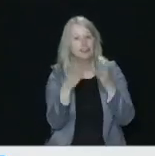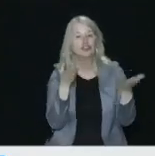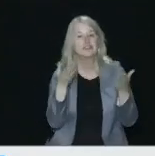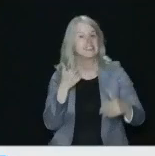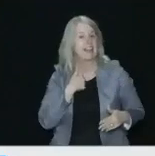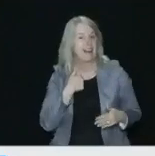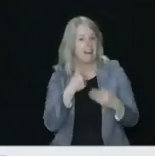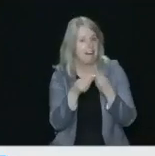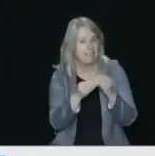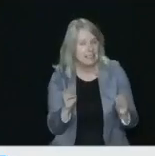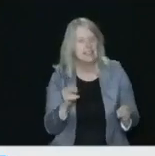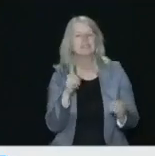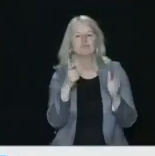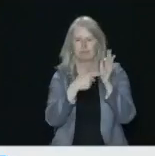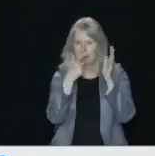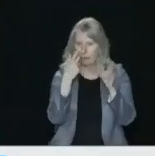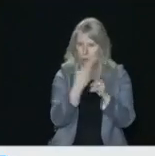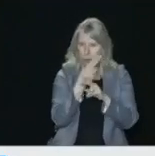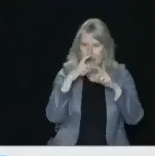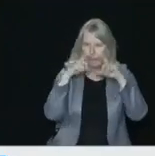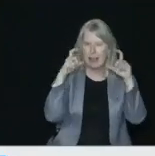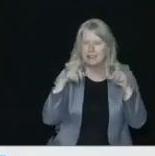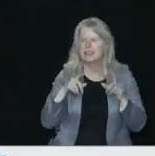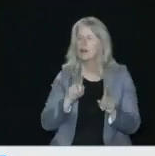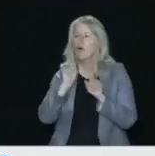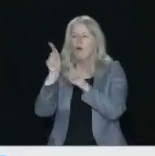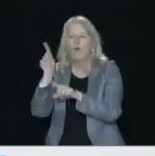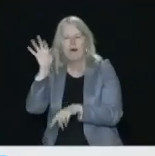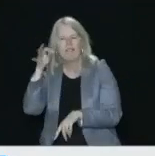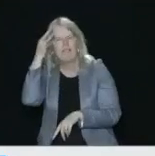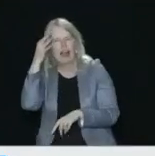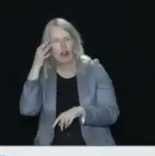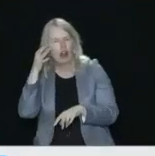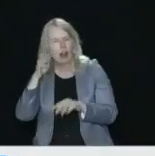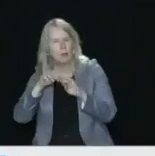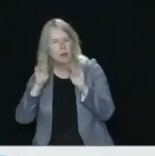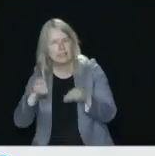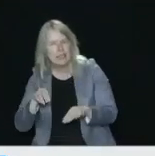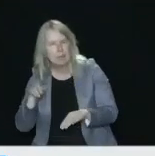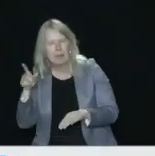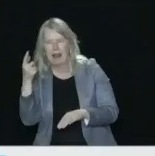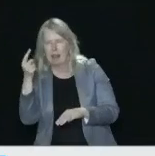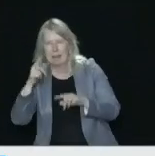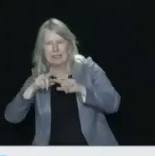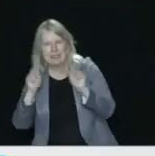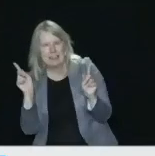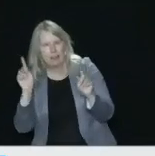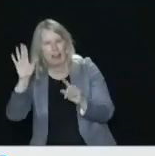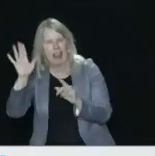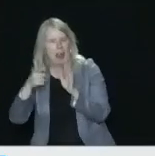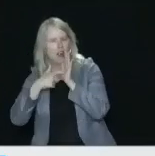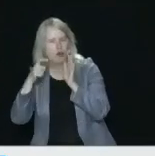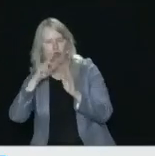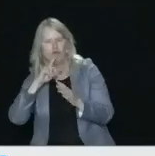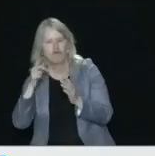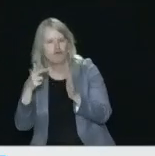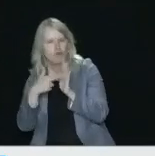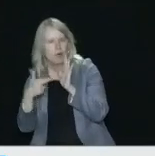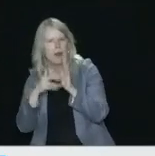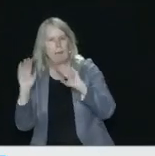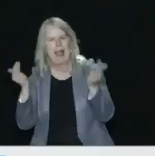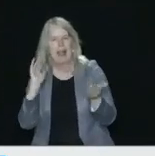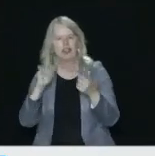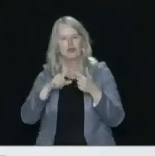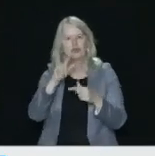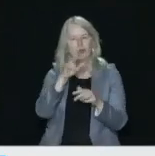a surveillance program to detect variants of concern. So I hope that answers your question. And of